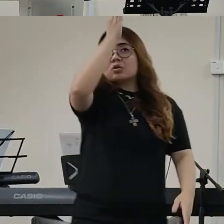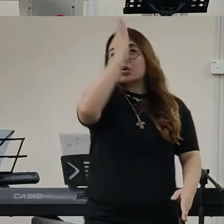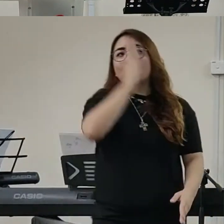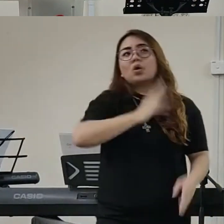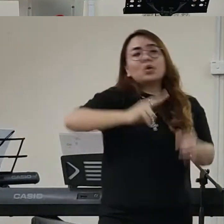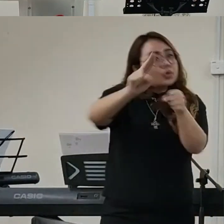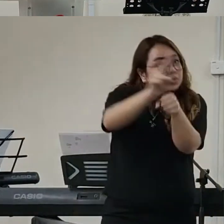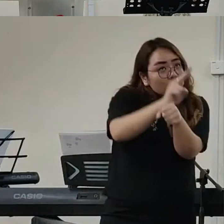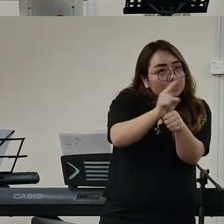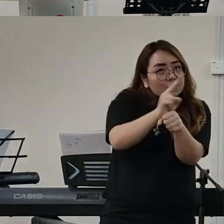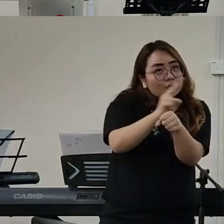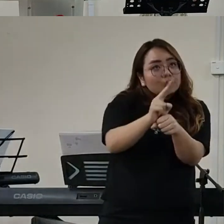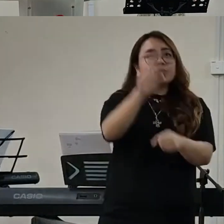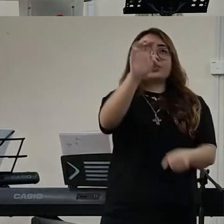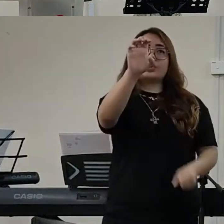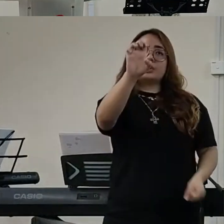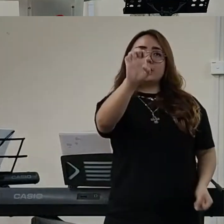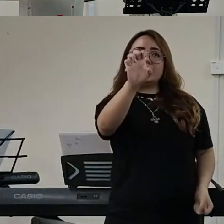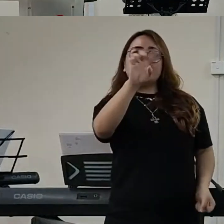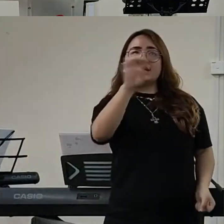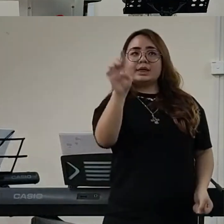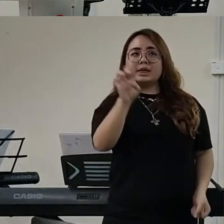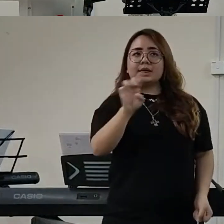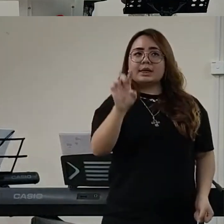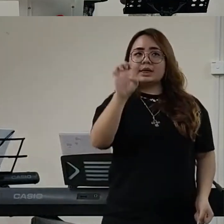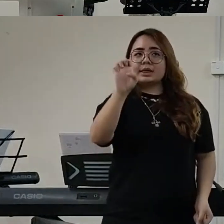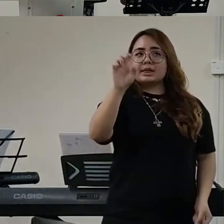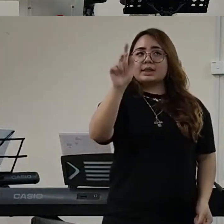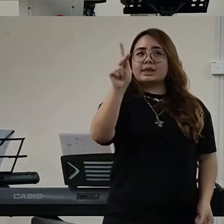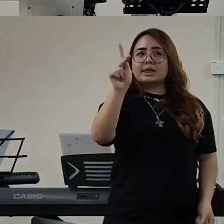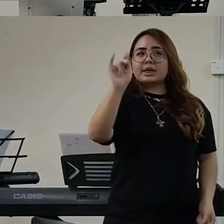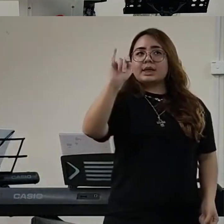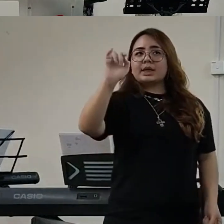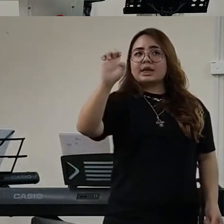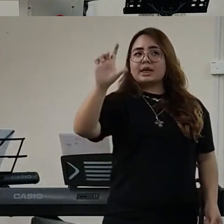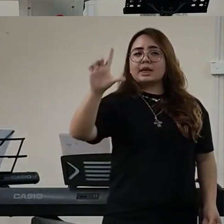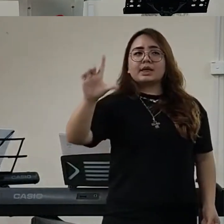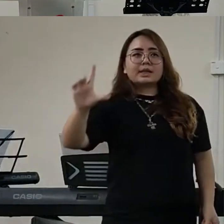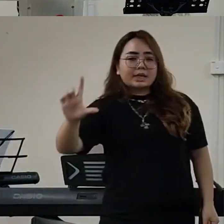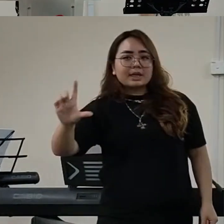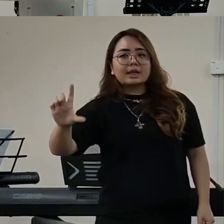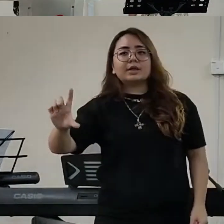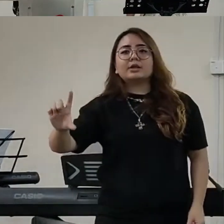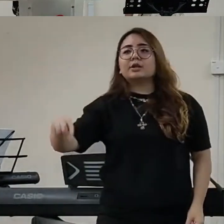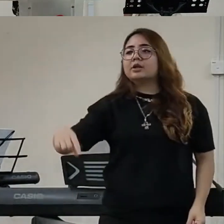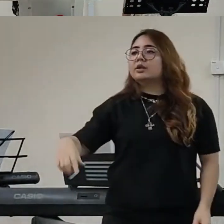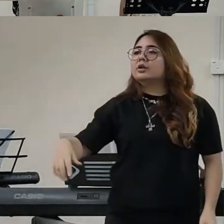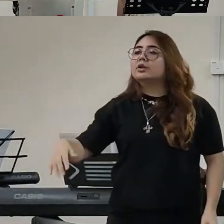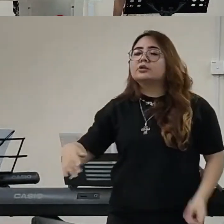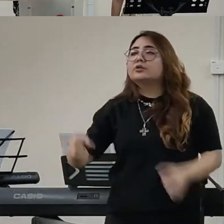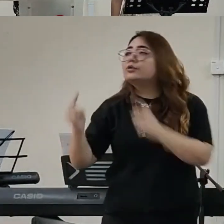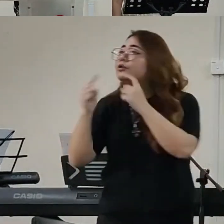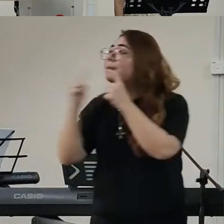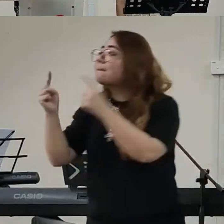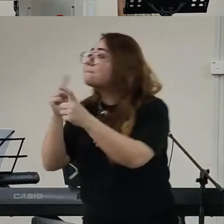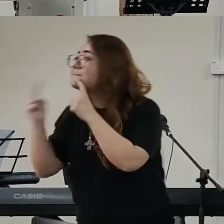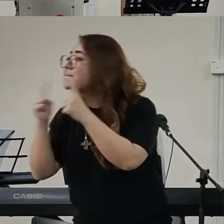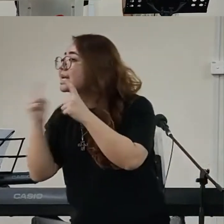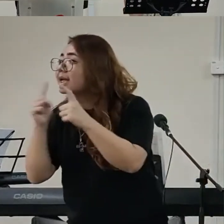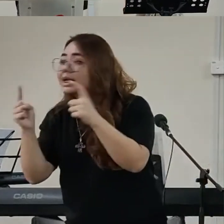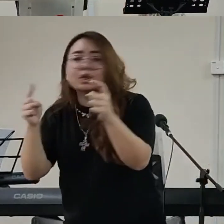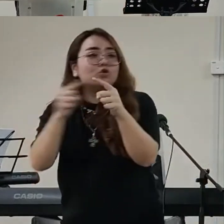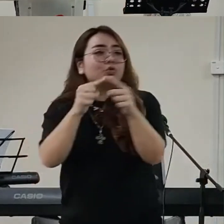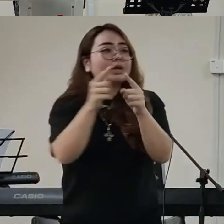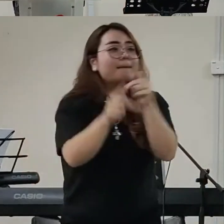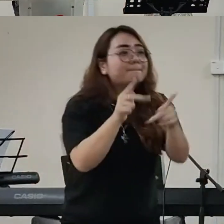Thank you. It is God. We are just a mouthpiece. Can somebody say mouthpiece? And we are to take